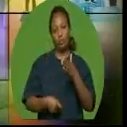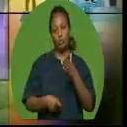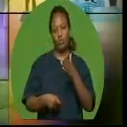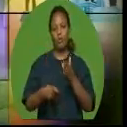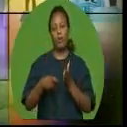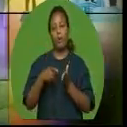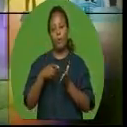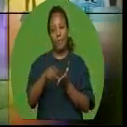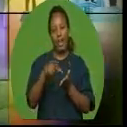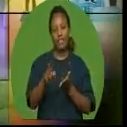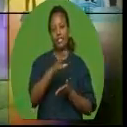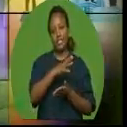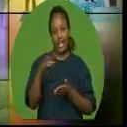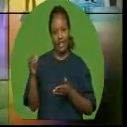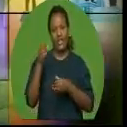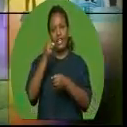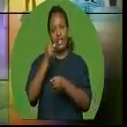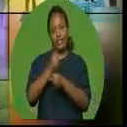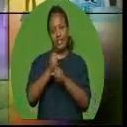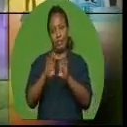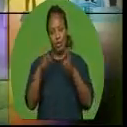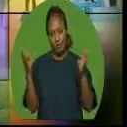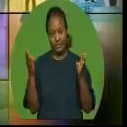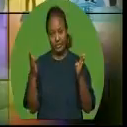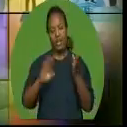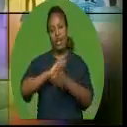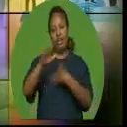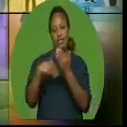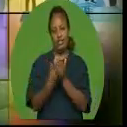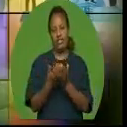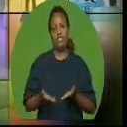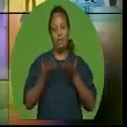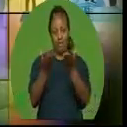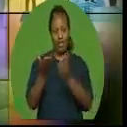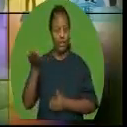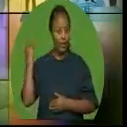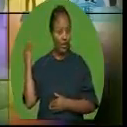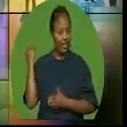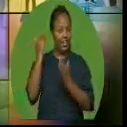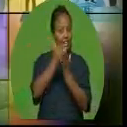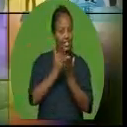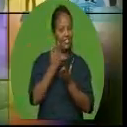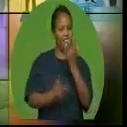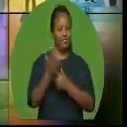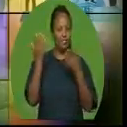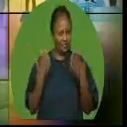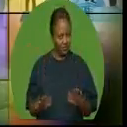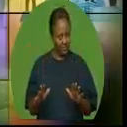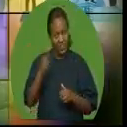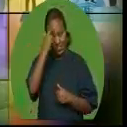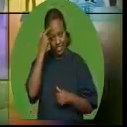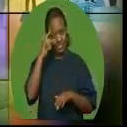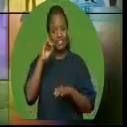outputs, prices and employment, aggregate supply. In our last lesson, we